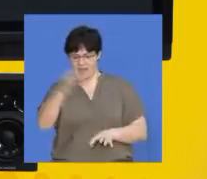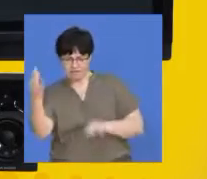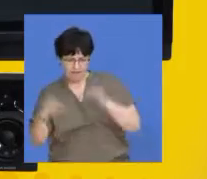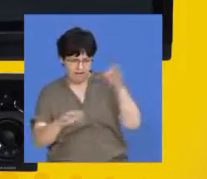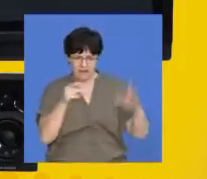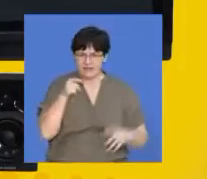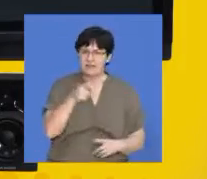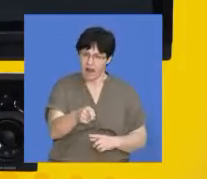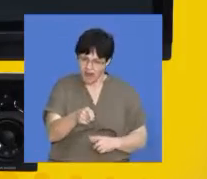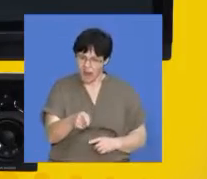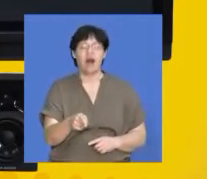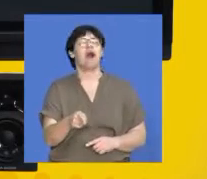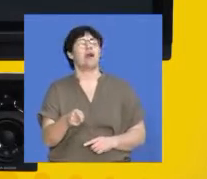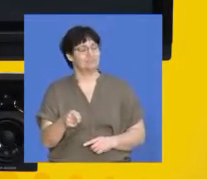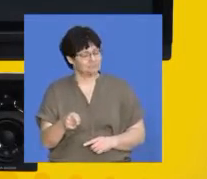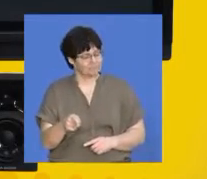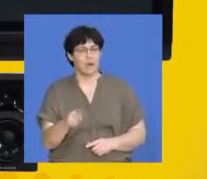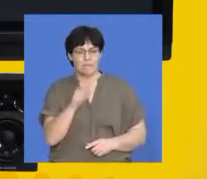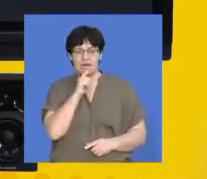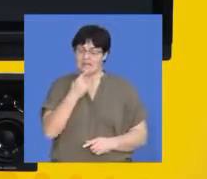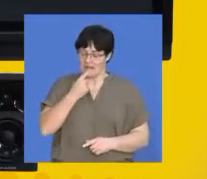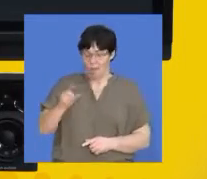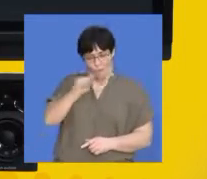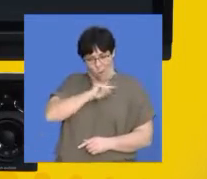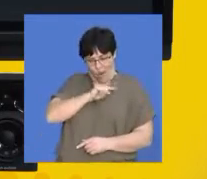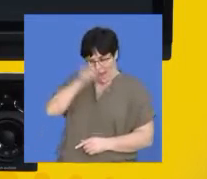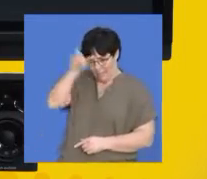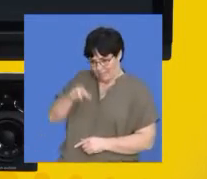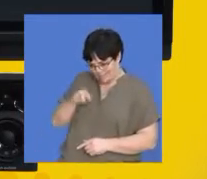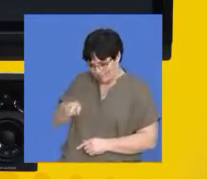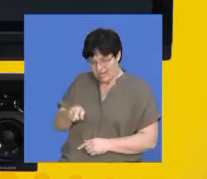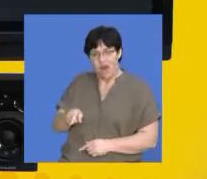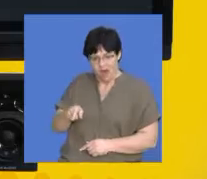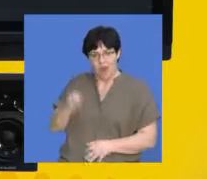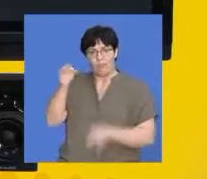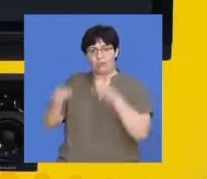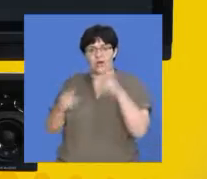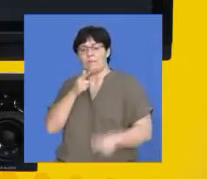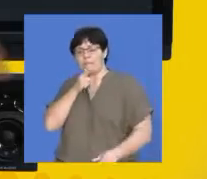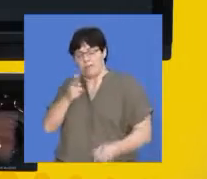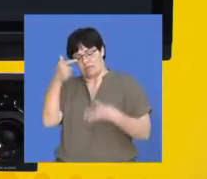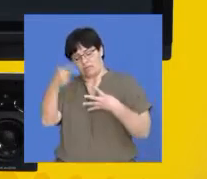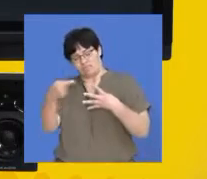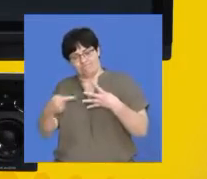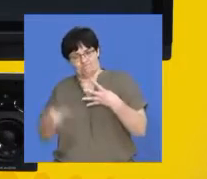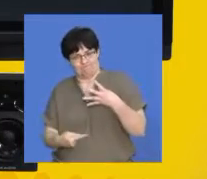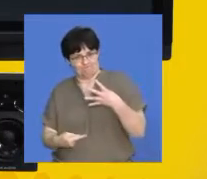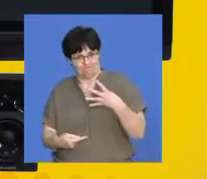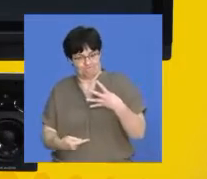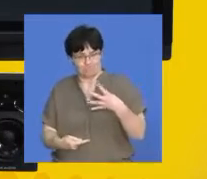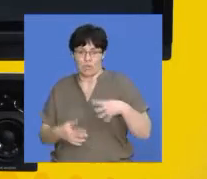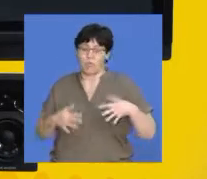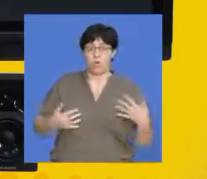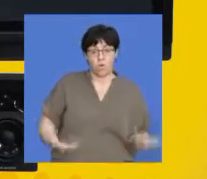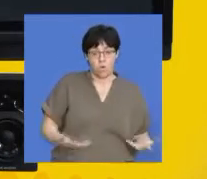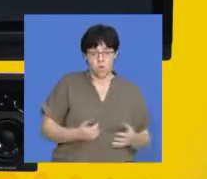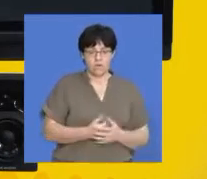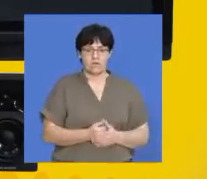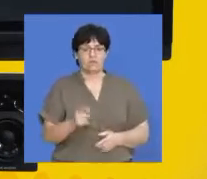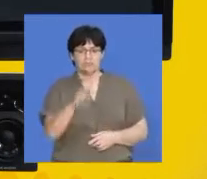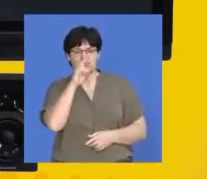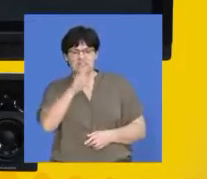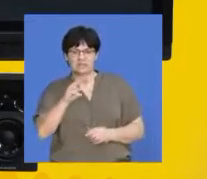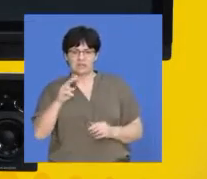to be able to conclude why a certain political figure said something. Or if you see